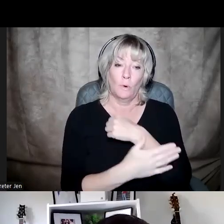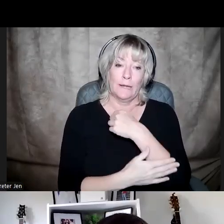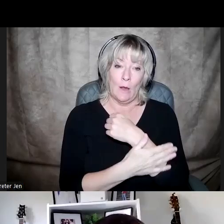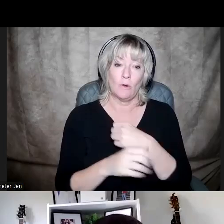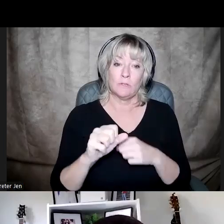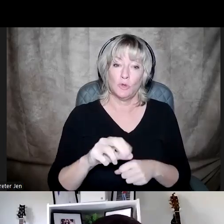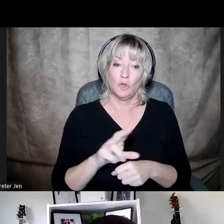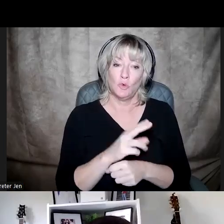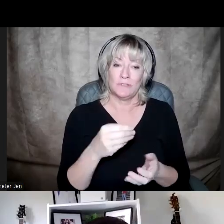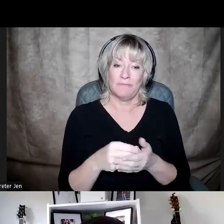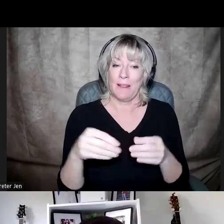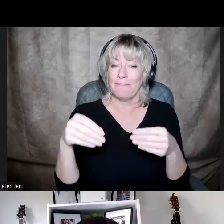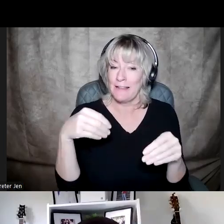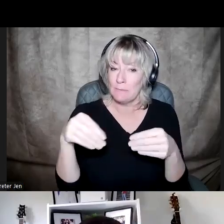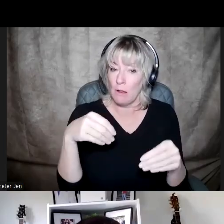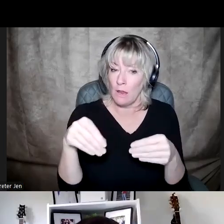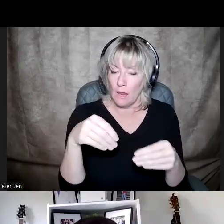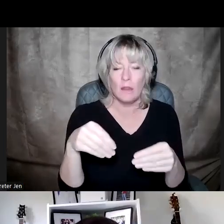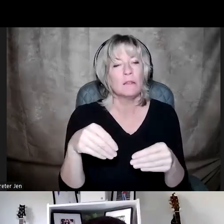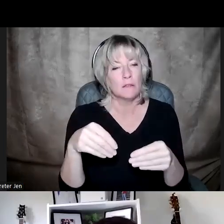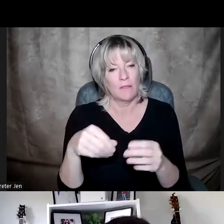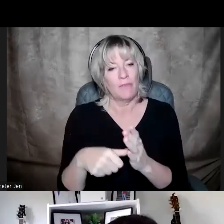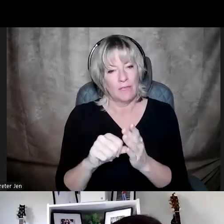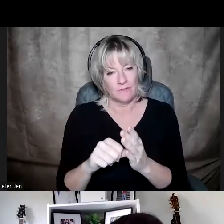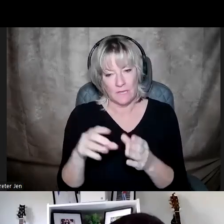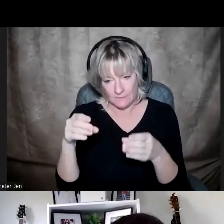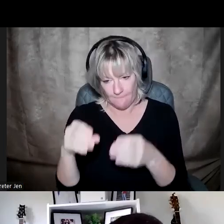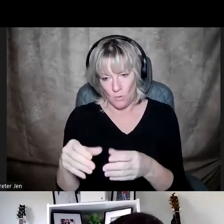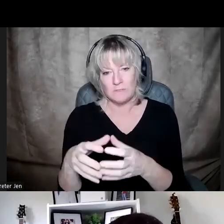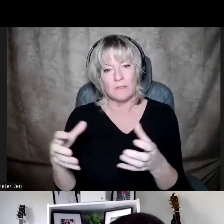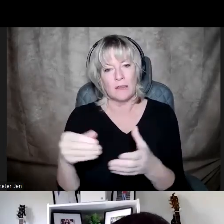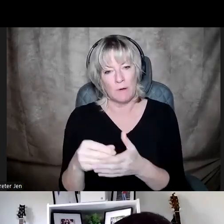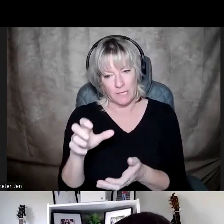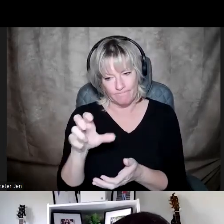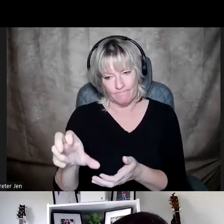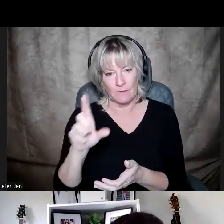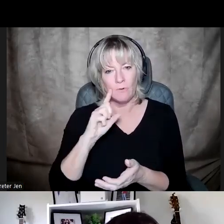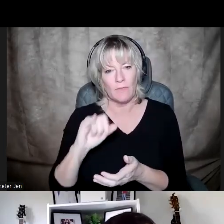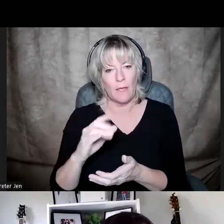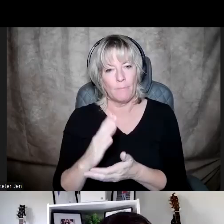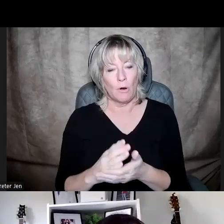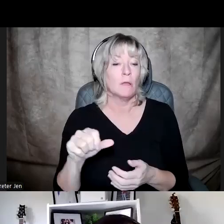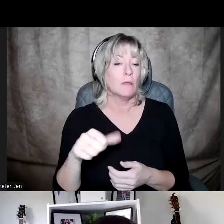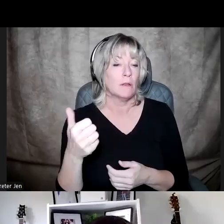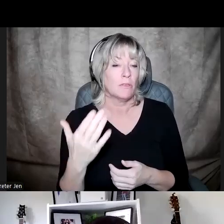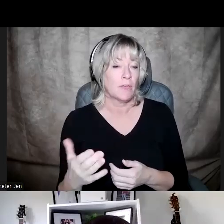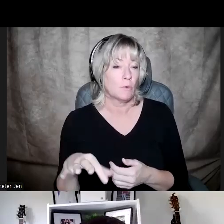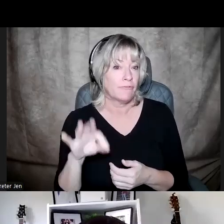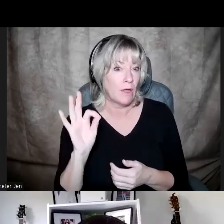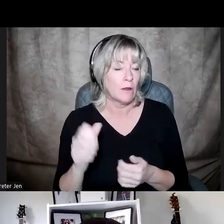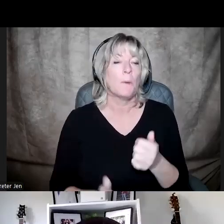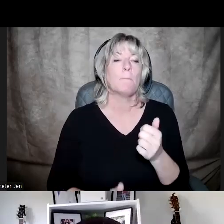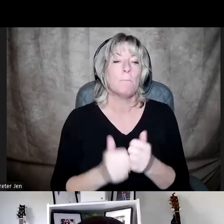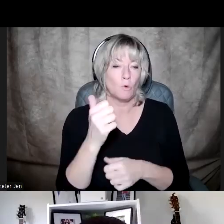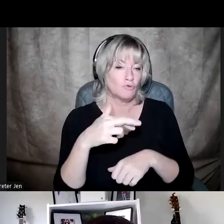funds flexibly, this was really where they focused a lot of the work. And I think another thing linked to that in the findings was the vast majority of